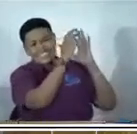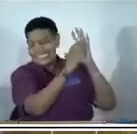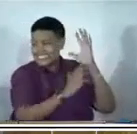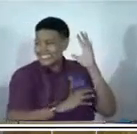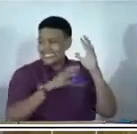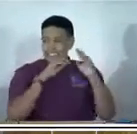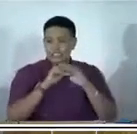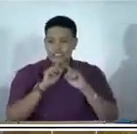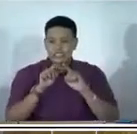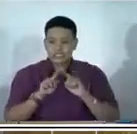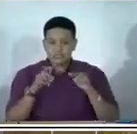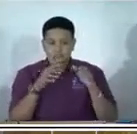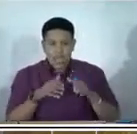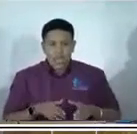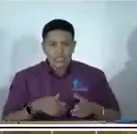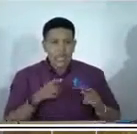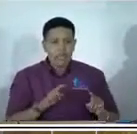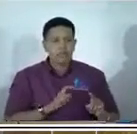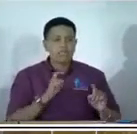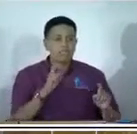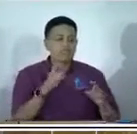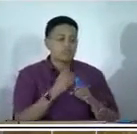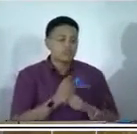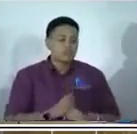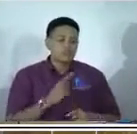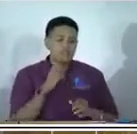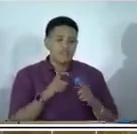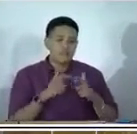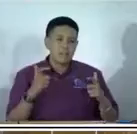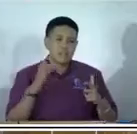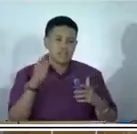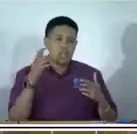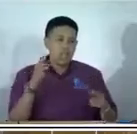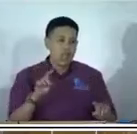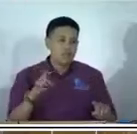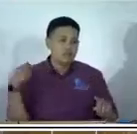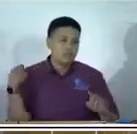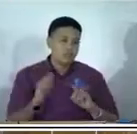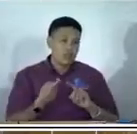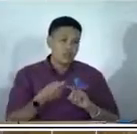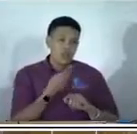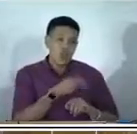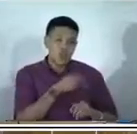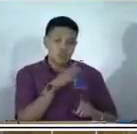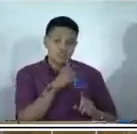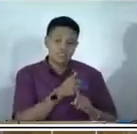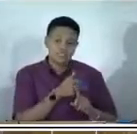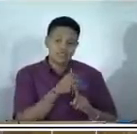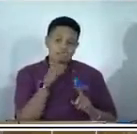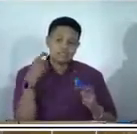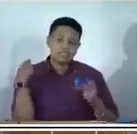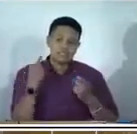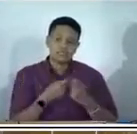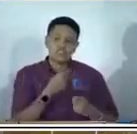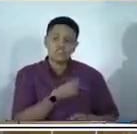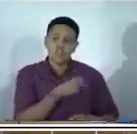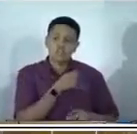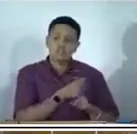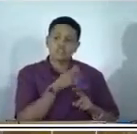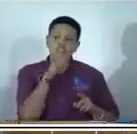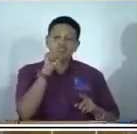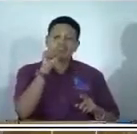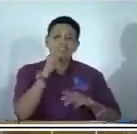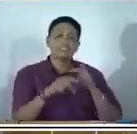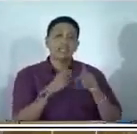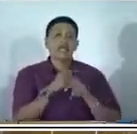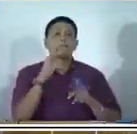entities, but let me give you a synopsis of some of the major ones. The Spanish Town Hospital. The Spanish Town Hospital, a Type B facility,